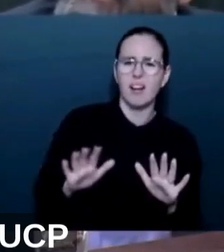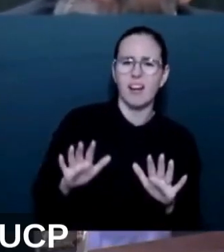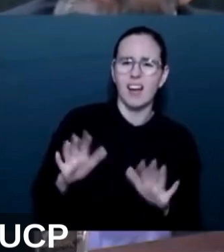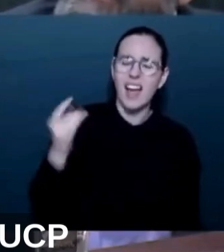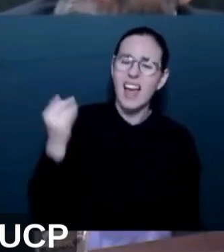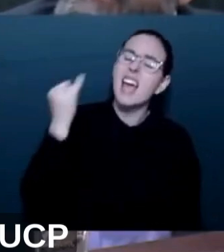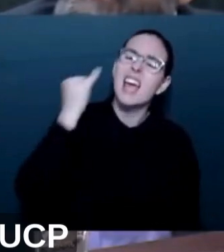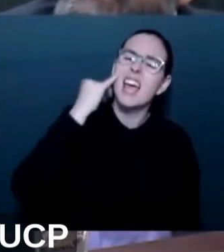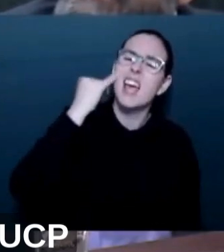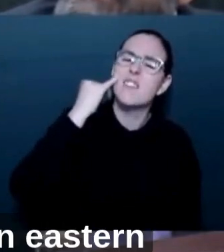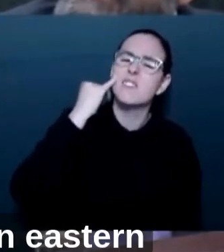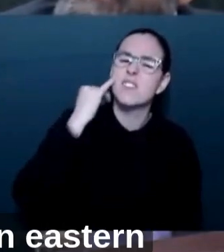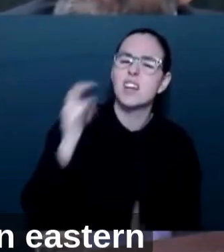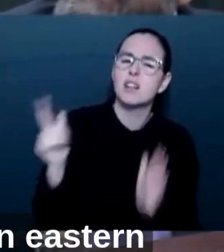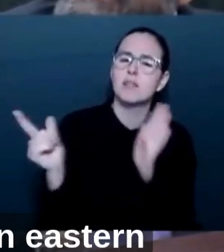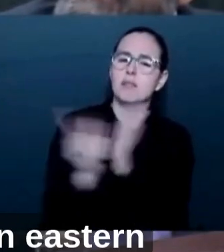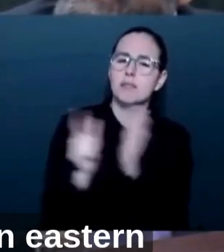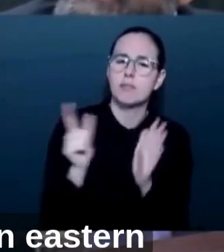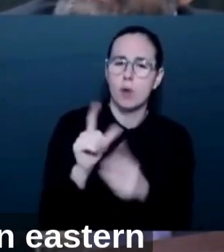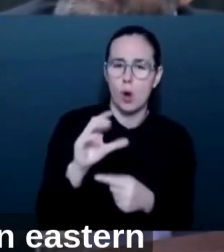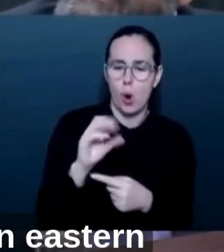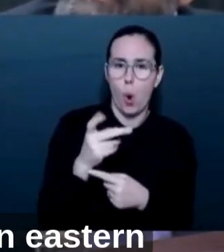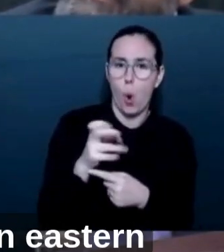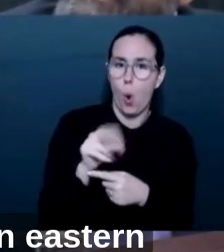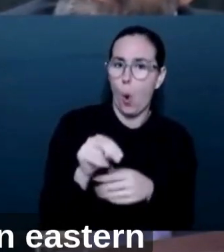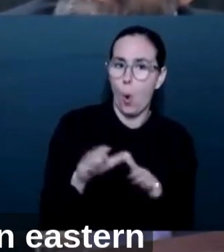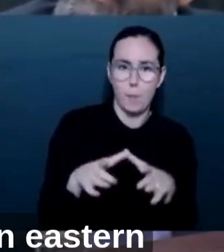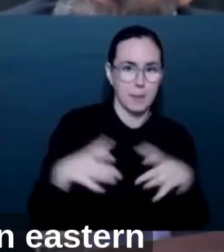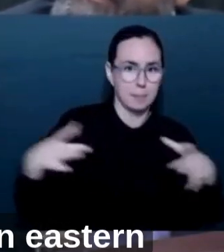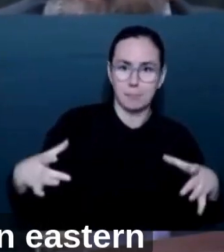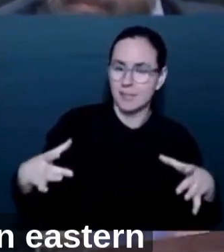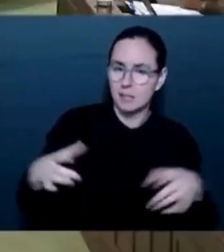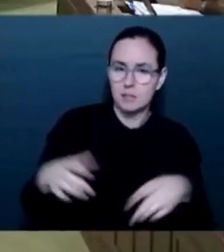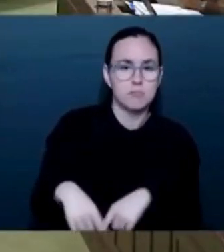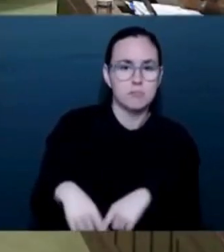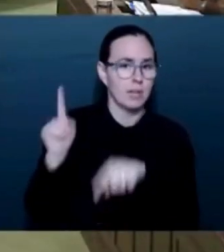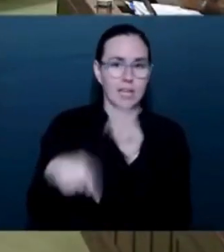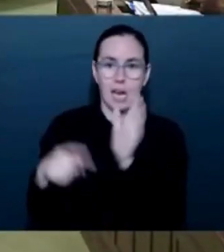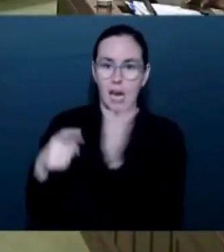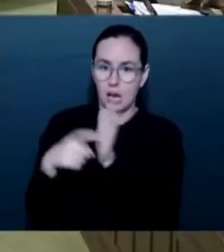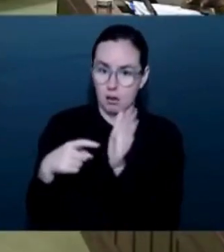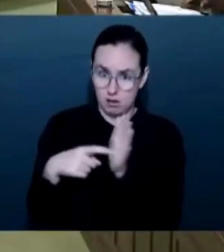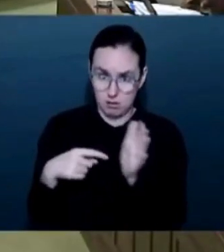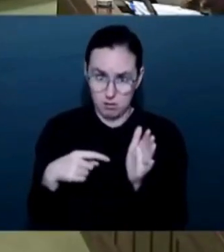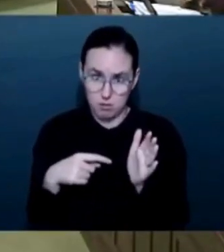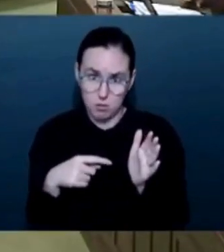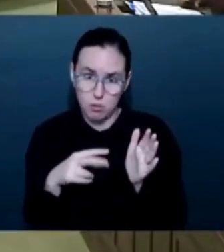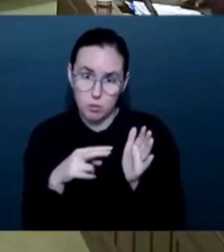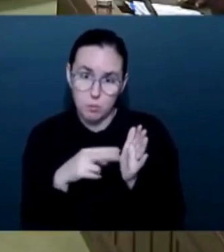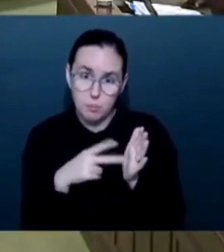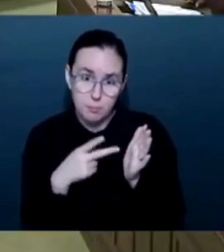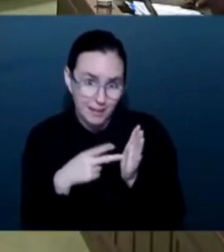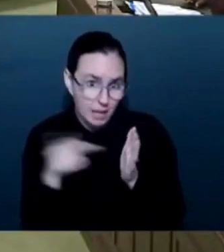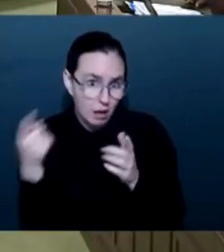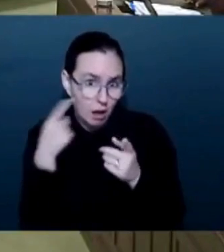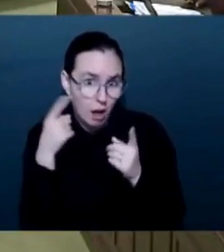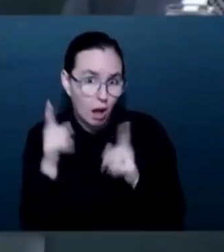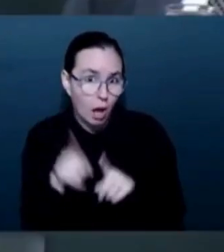coal without it, is the UCP in agreement that we shouldn't have coal mining on the eastern slopes? The Honourable Minister of Energy.